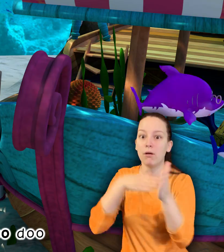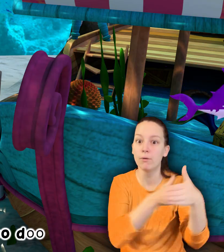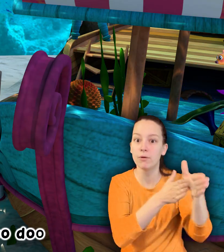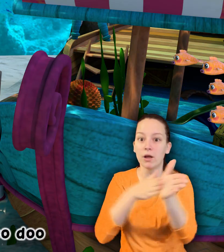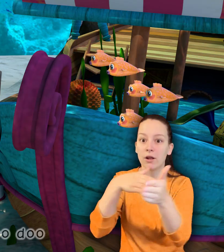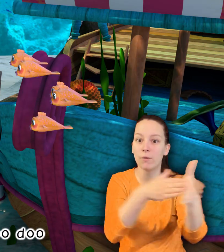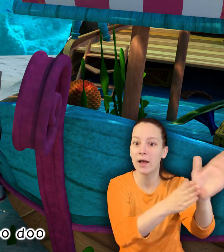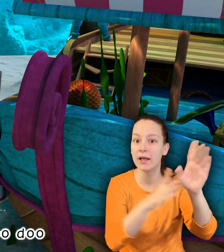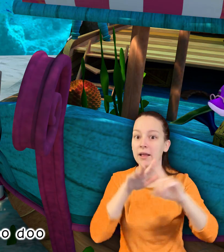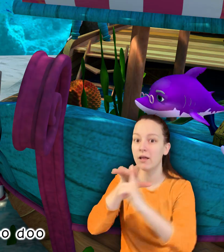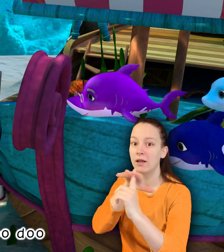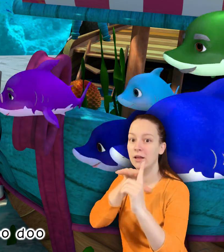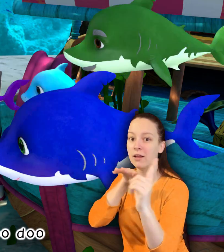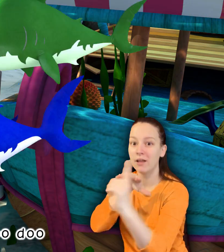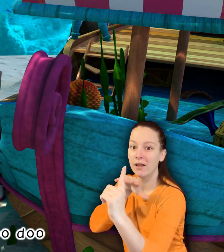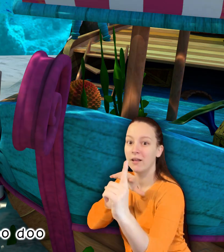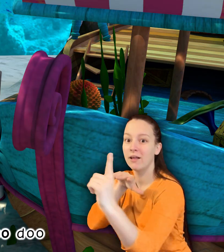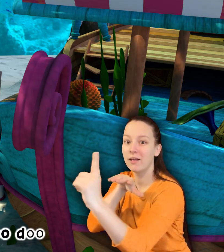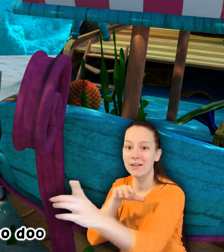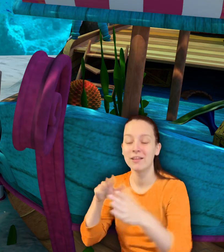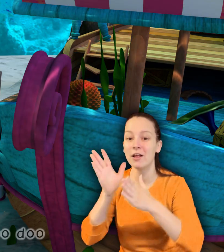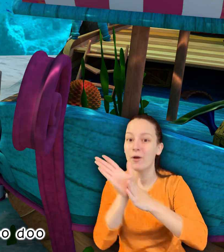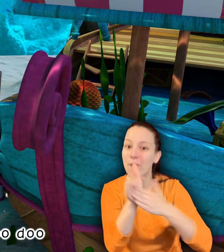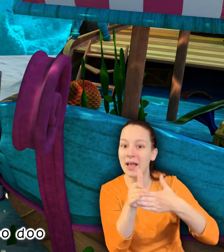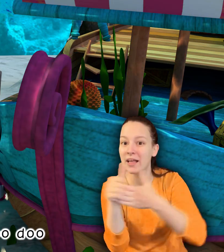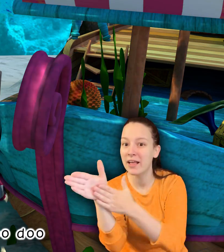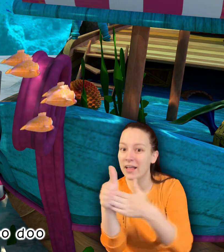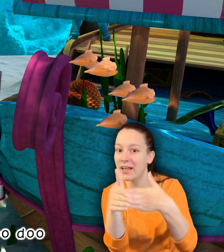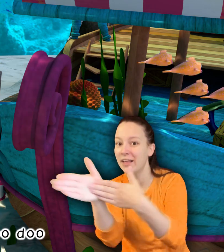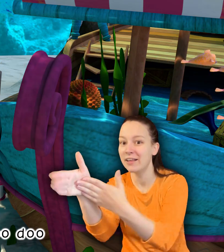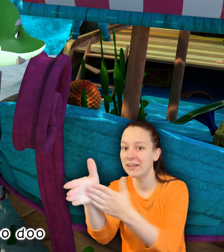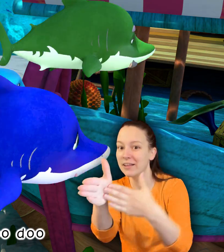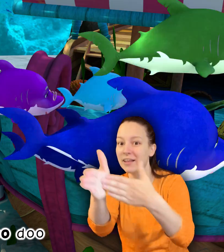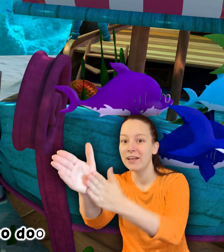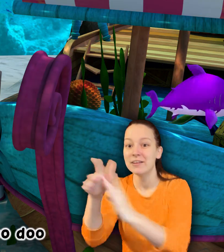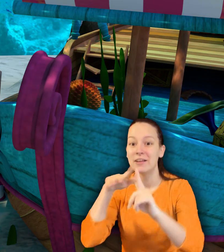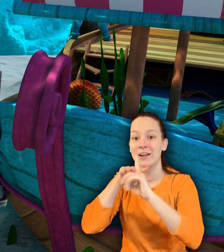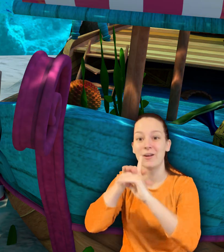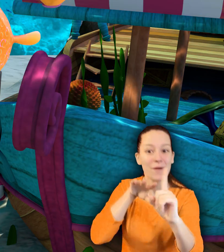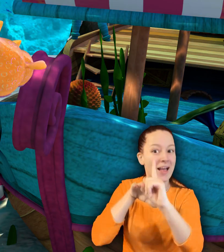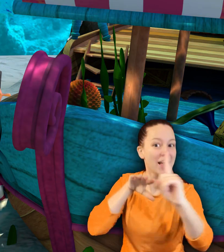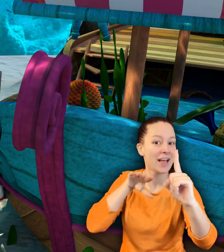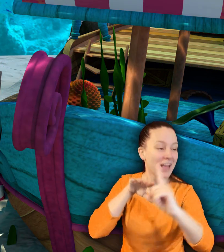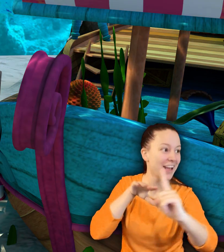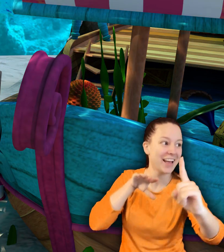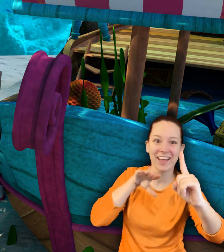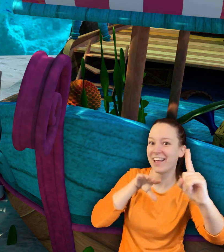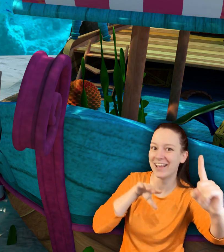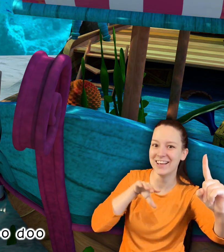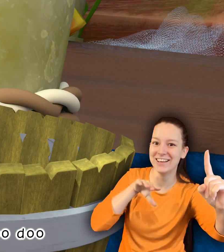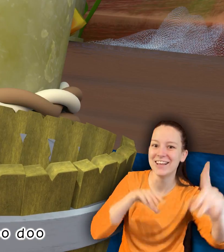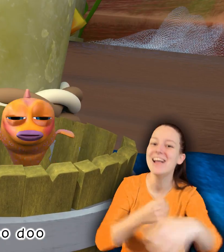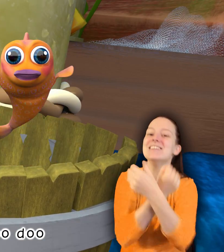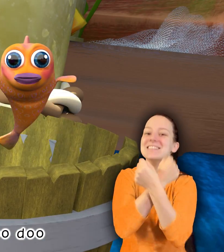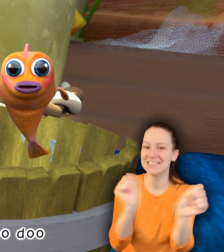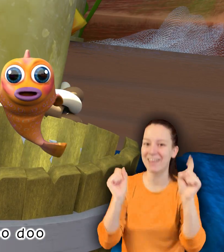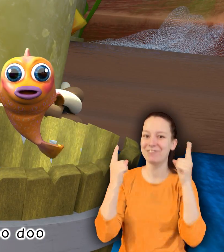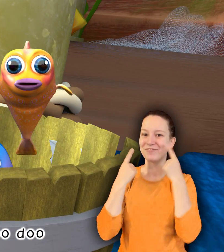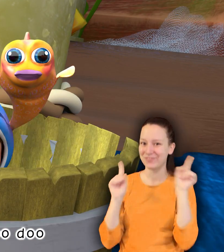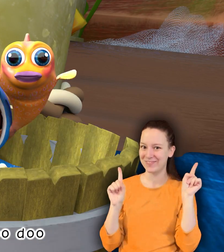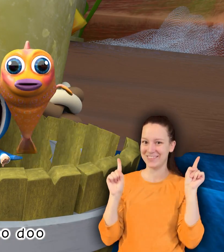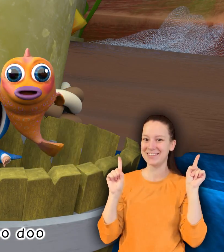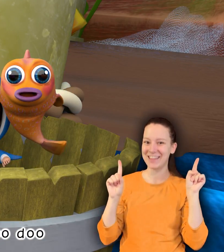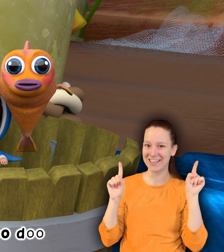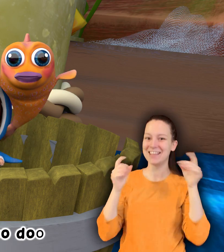away run away do run away run away safe